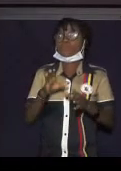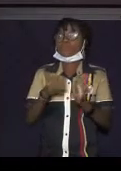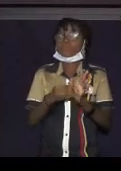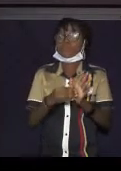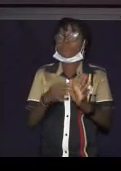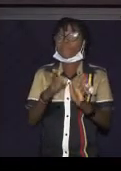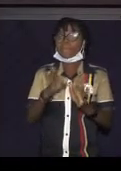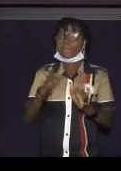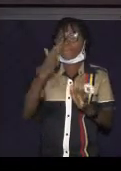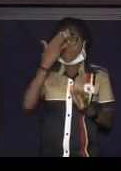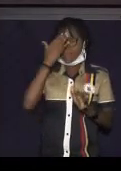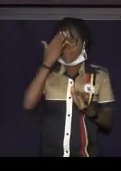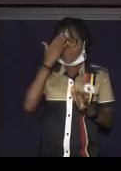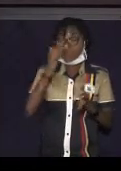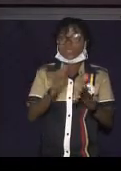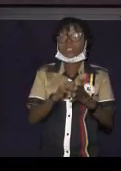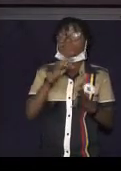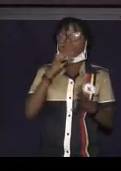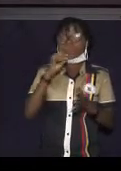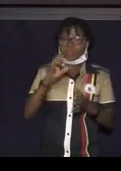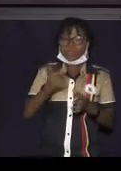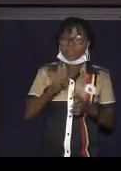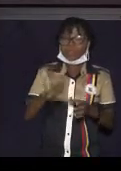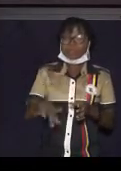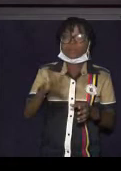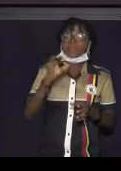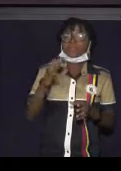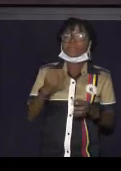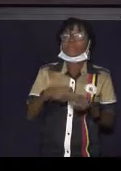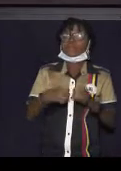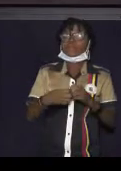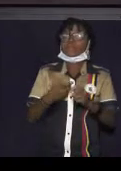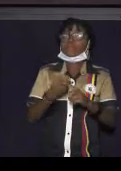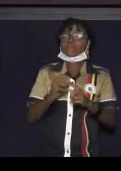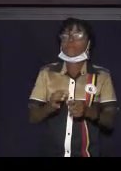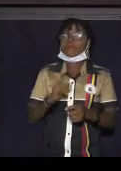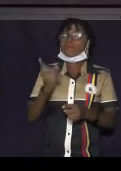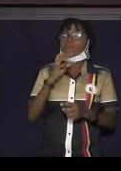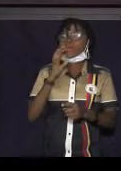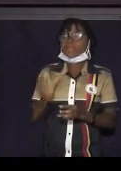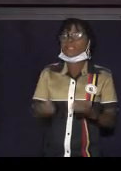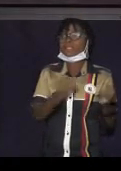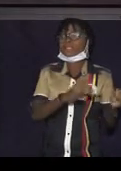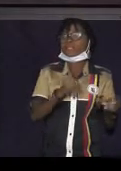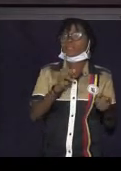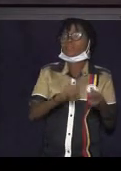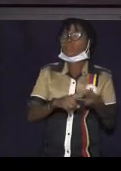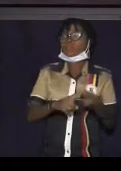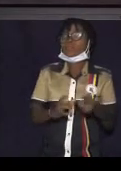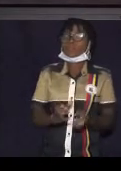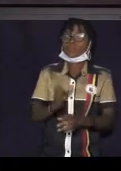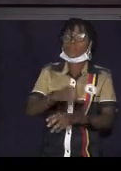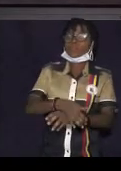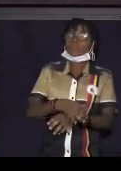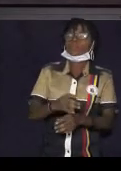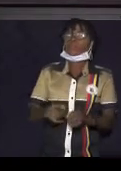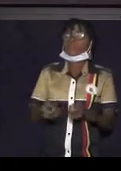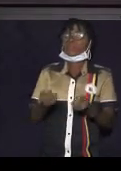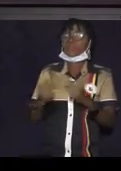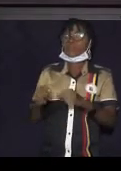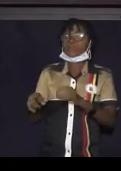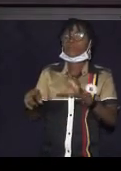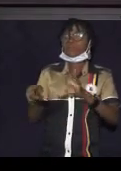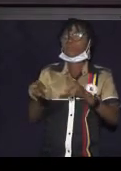be aware of where you are picking the number from and where you are taking it to. This is a negative number crossing, it becomes